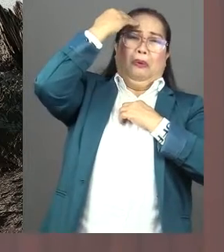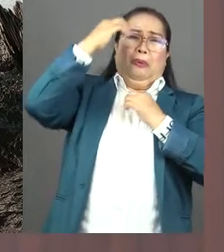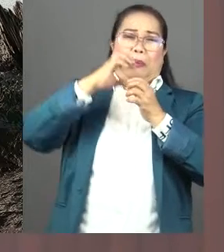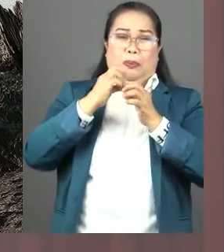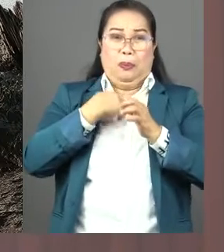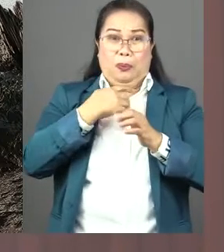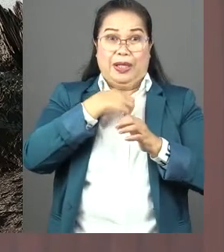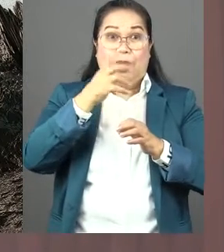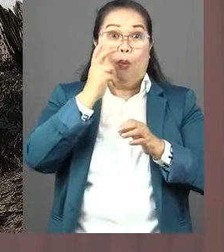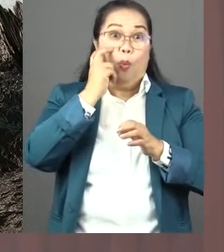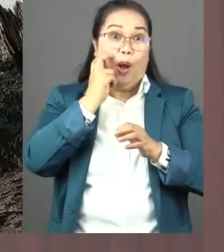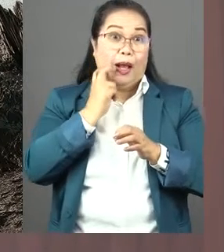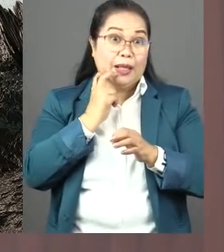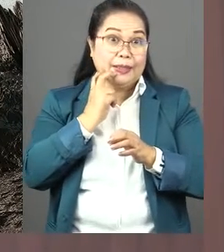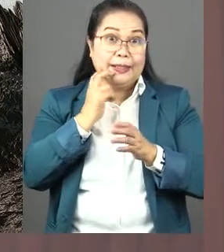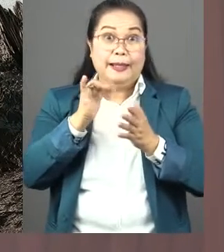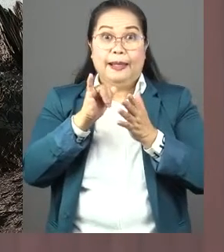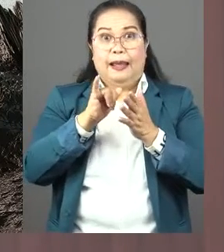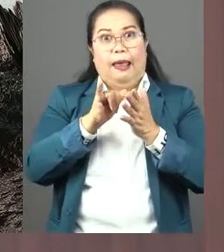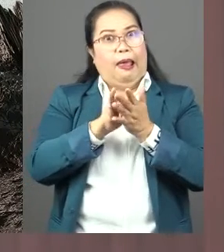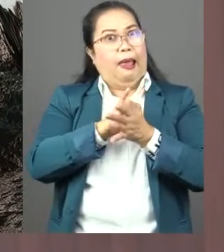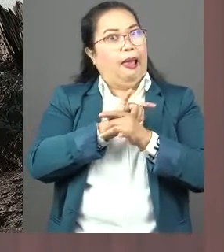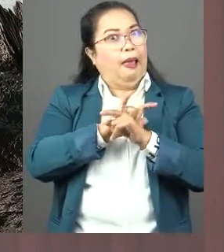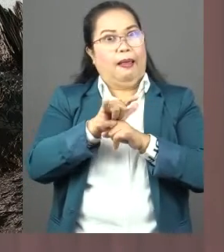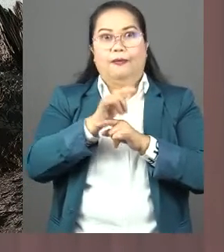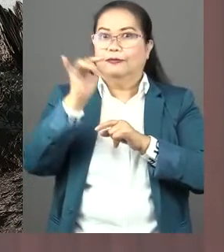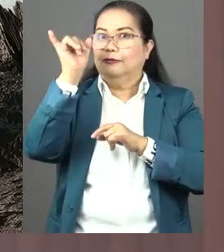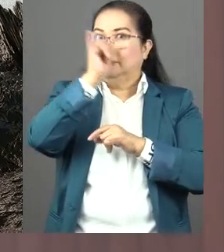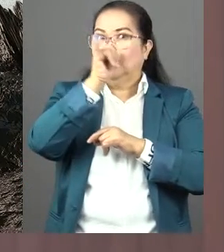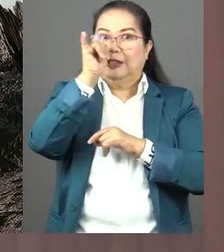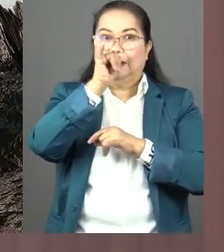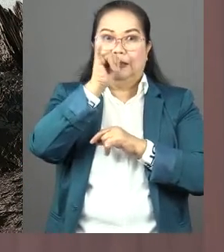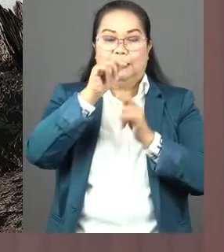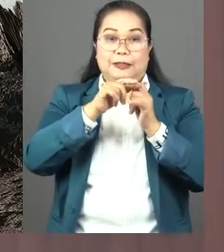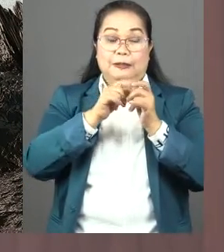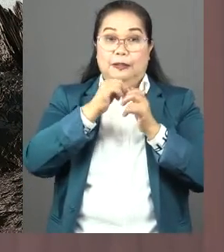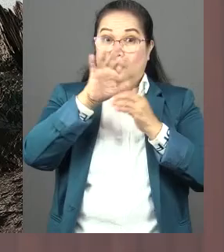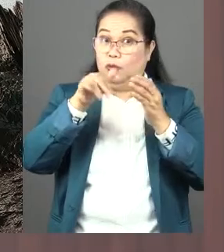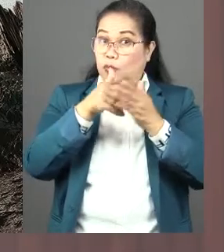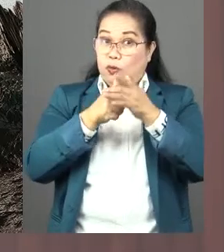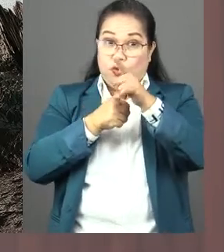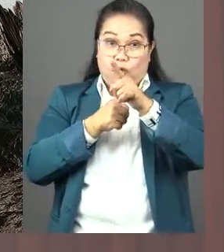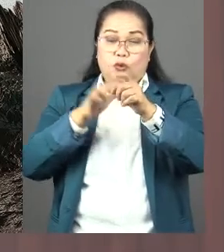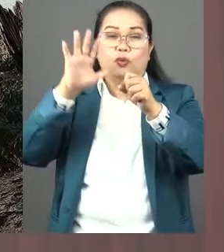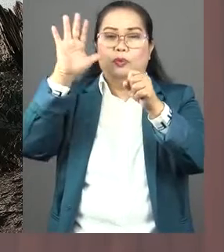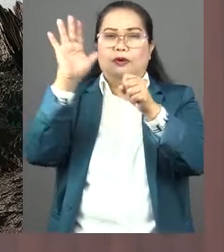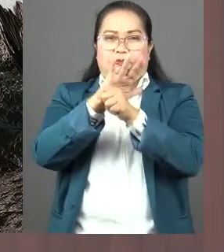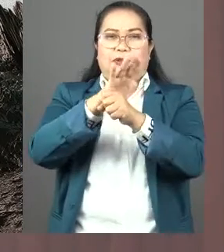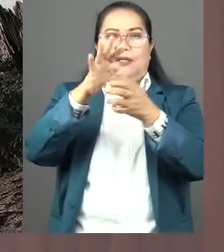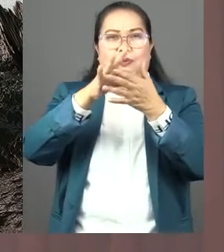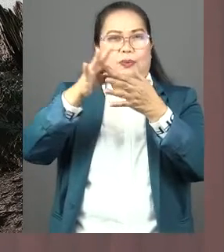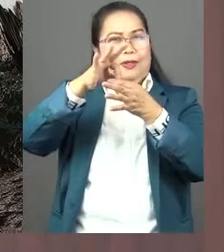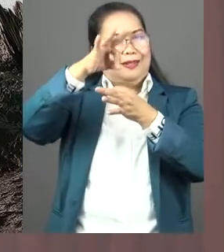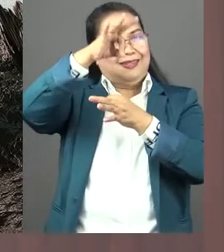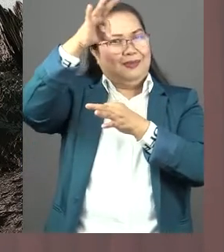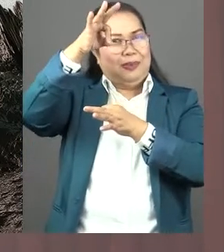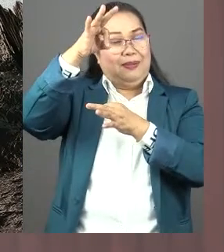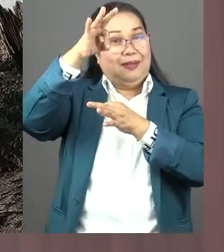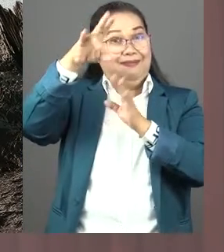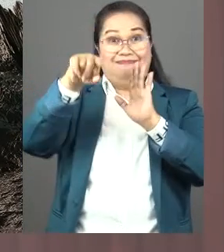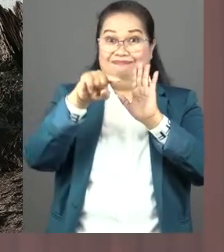debauchery. And then he goes to a command which I will deal with later, be filled with the Spirit. So